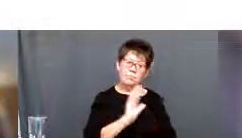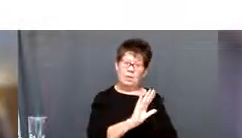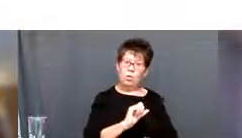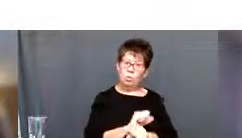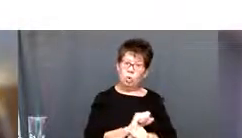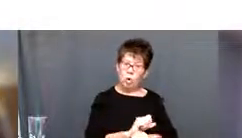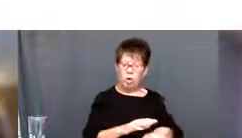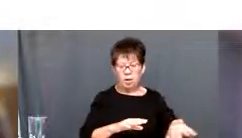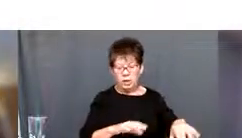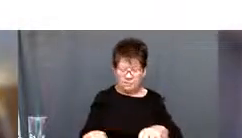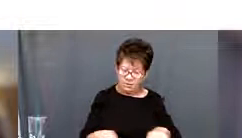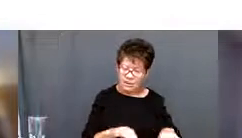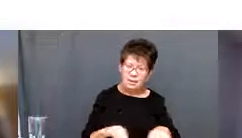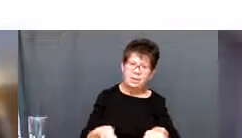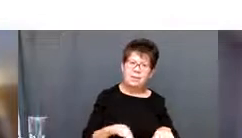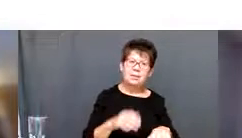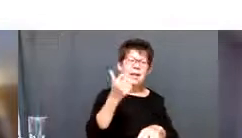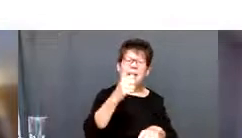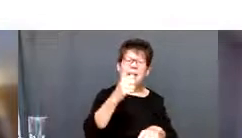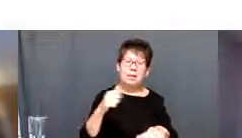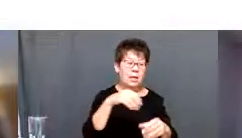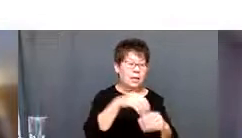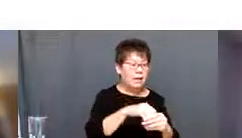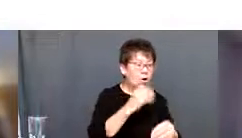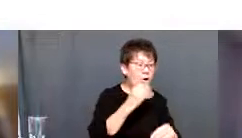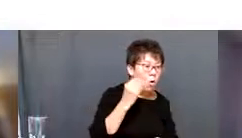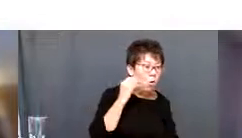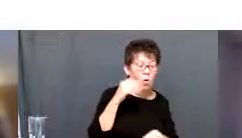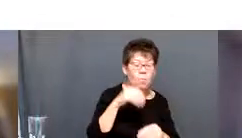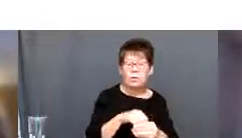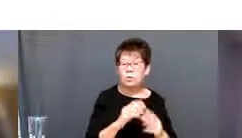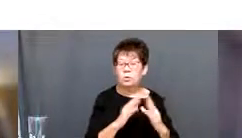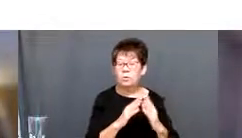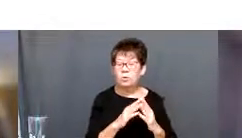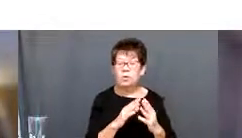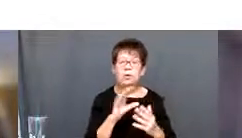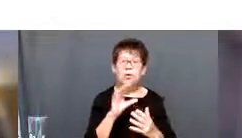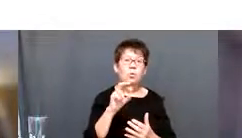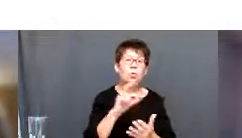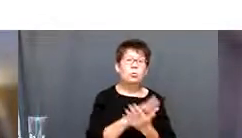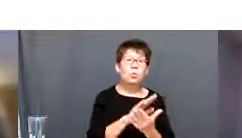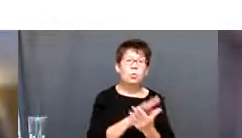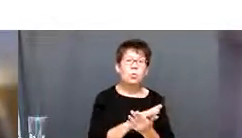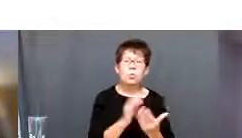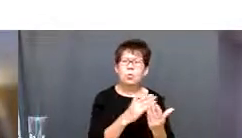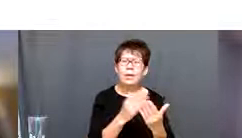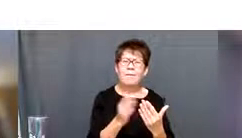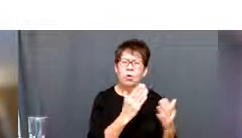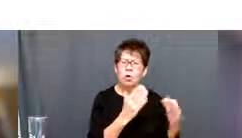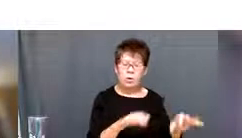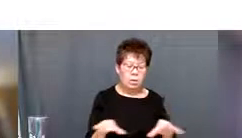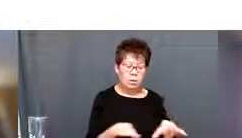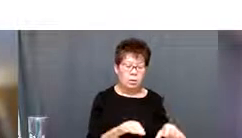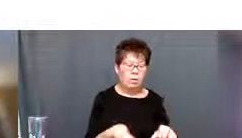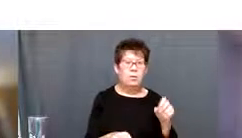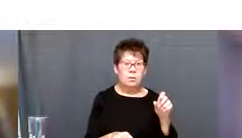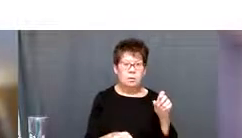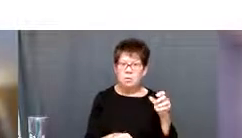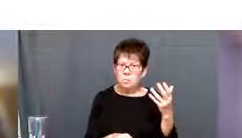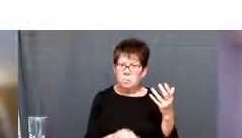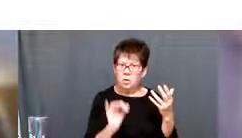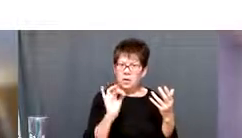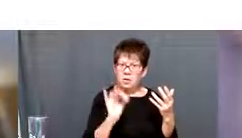happen naturally in a home or in the community or in a school, an early childhood school. So those